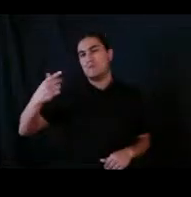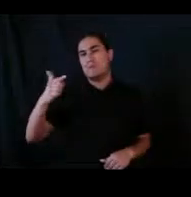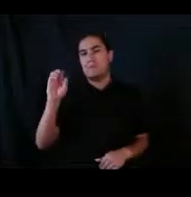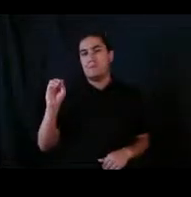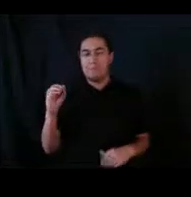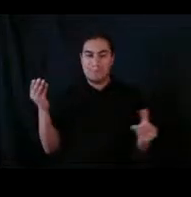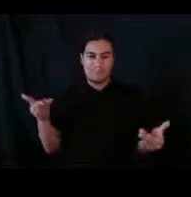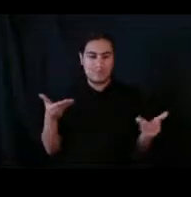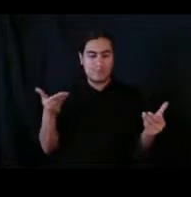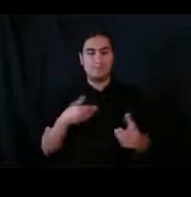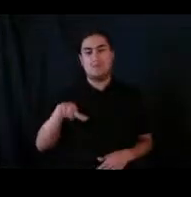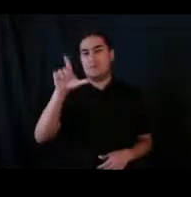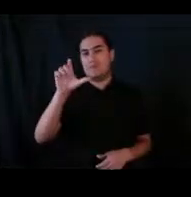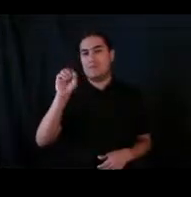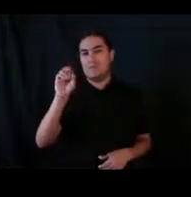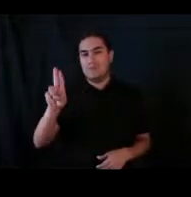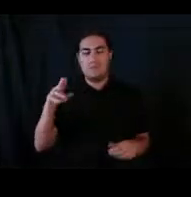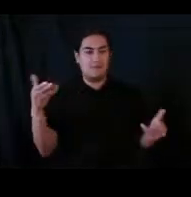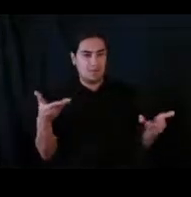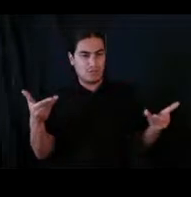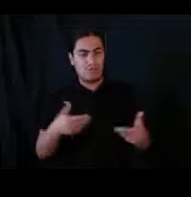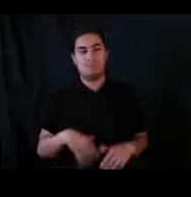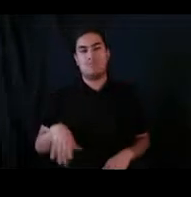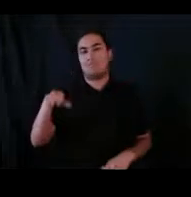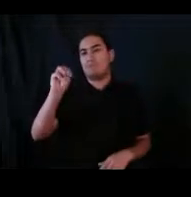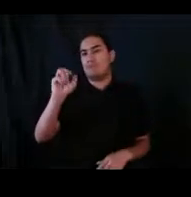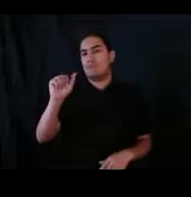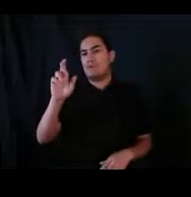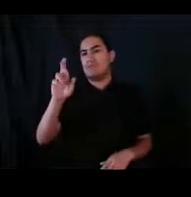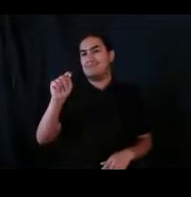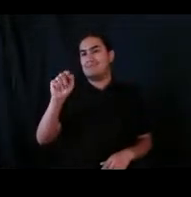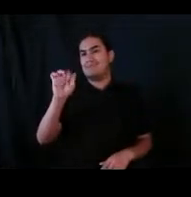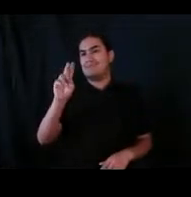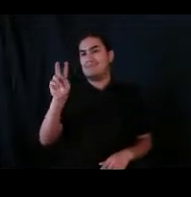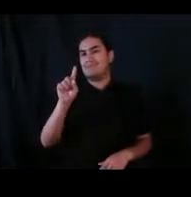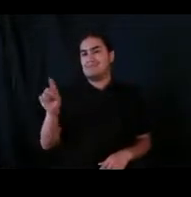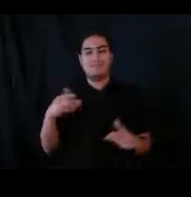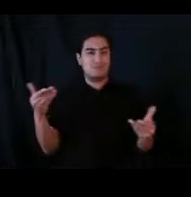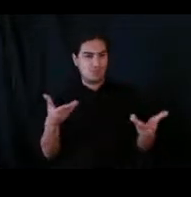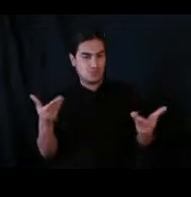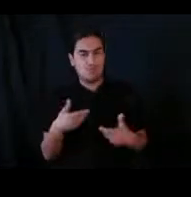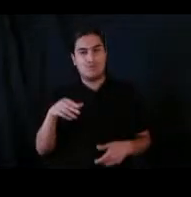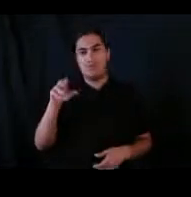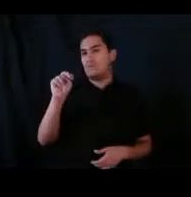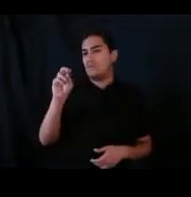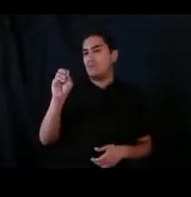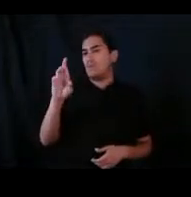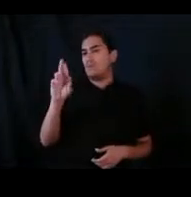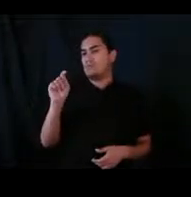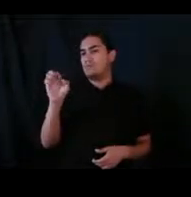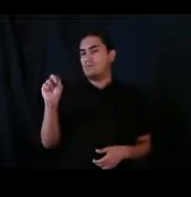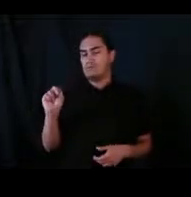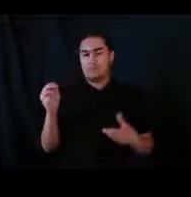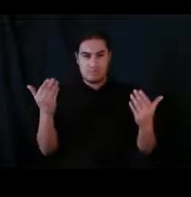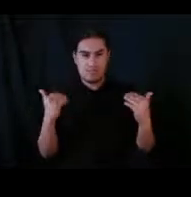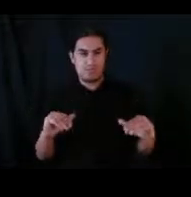here commissioner liu here commissioner martinez president commissioner norton mr